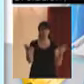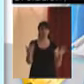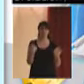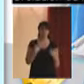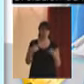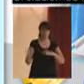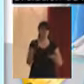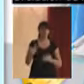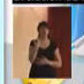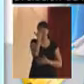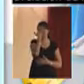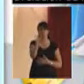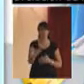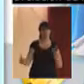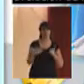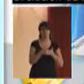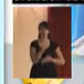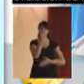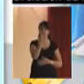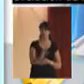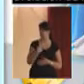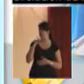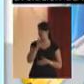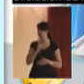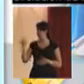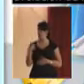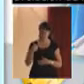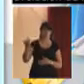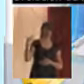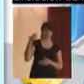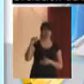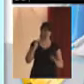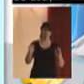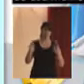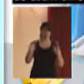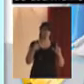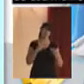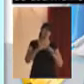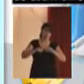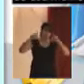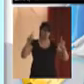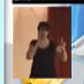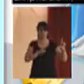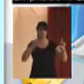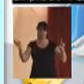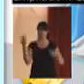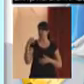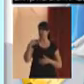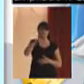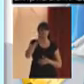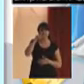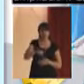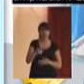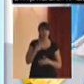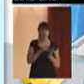March 2010, you can see that we arrived thousands of visits a day, but I think that in